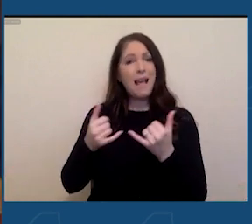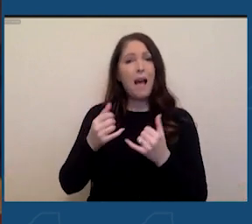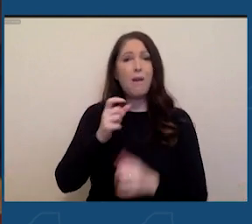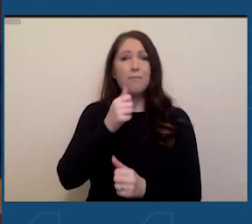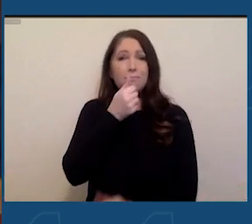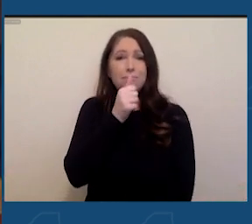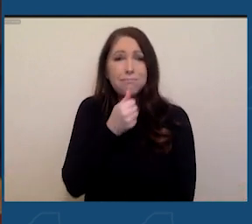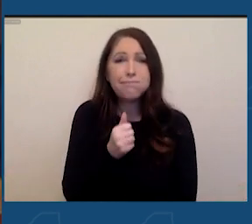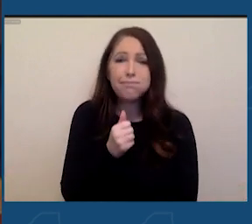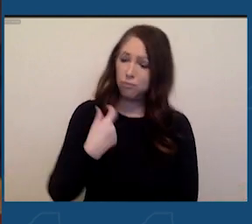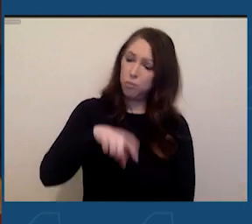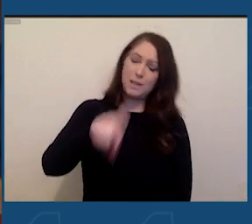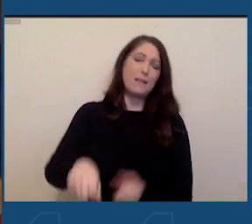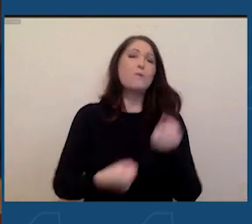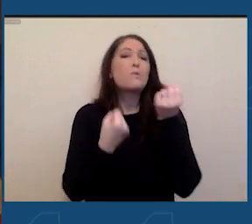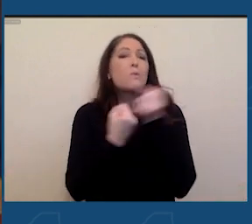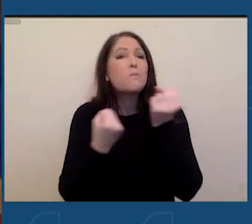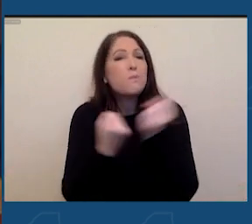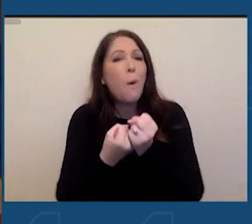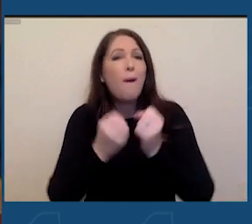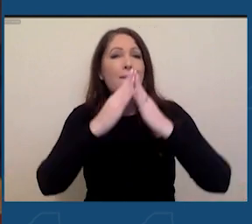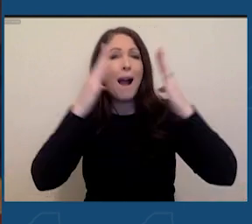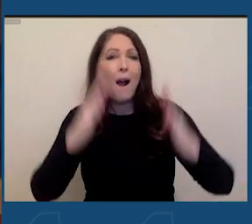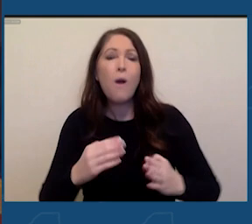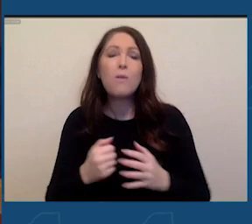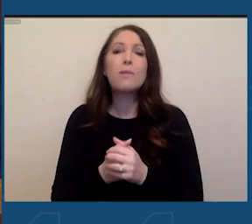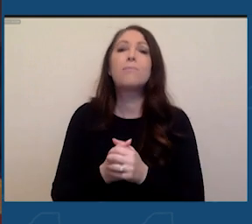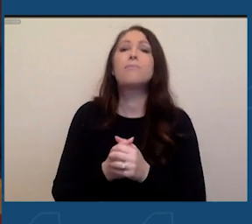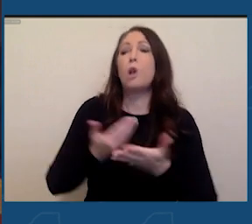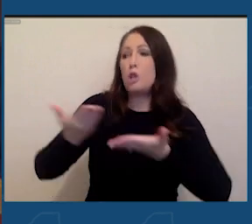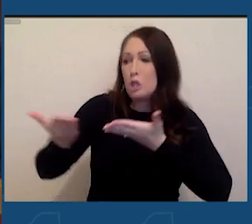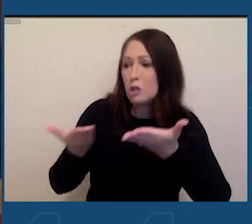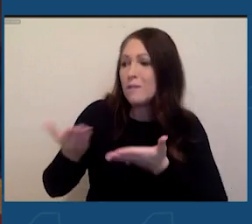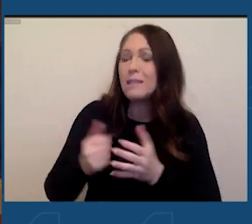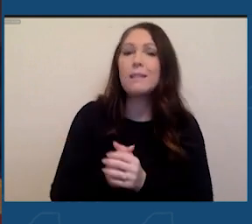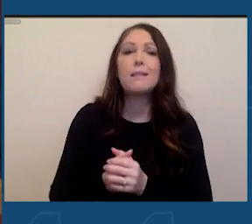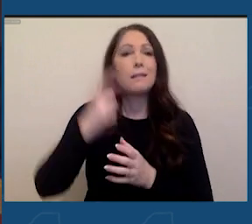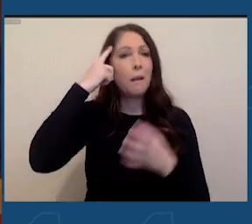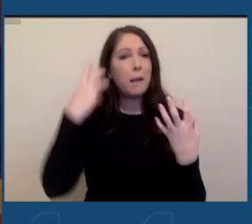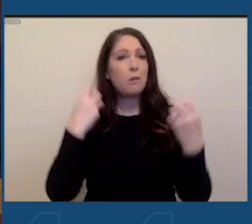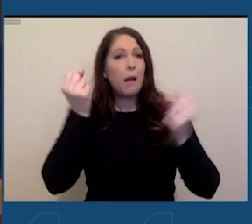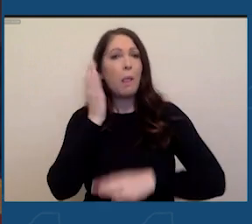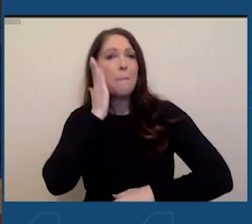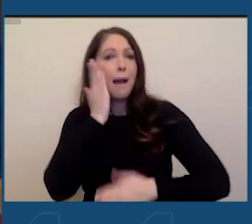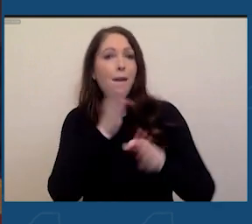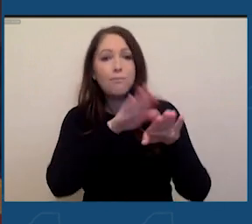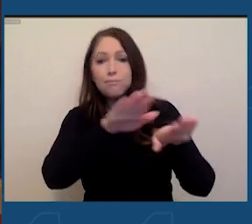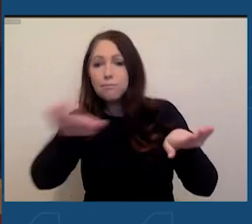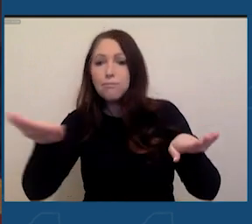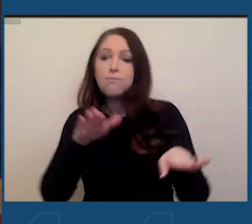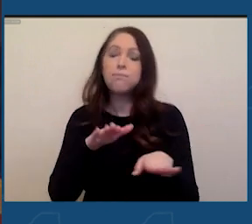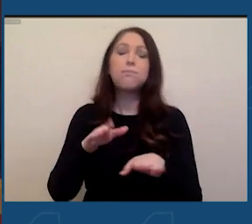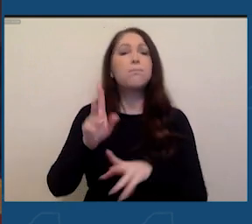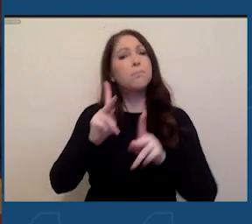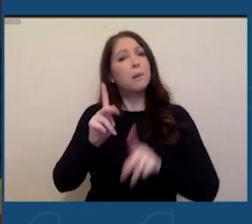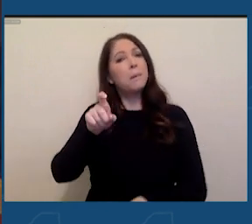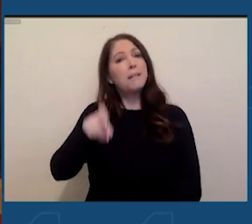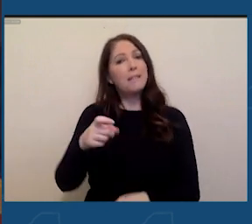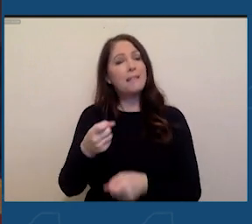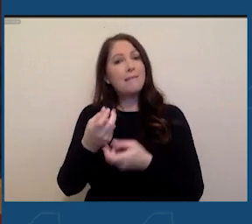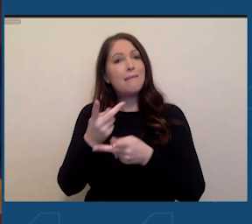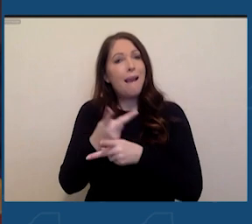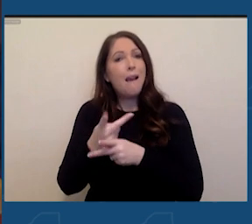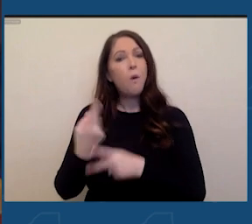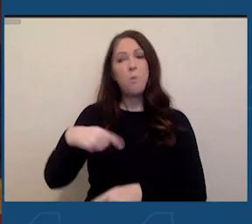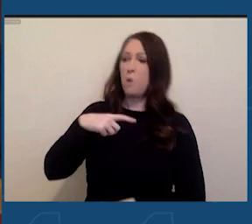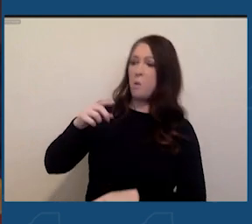supportive housing and services and the mental health beds for people who really need care. And that's what I committed to do as well. So we'll build more houses, we'll